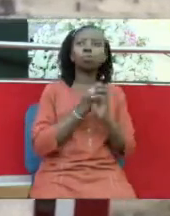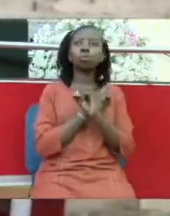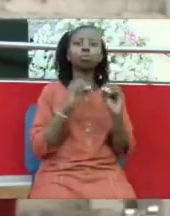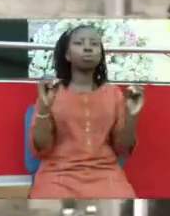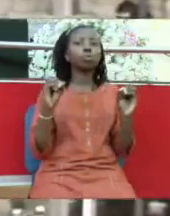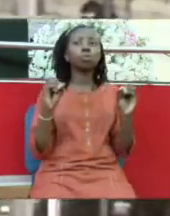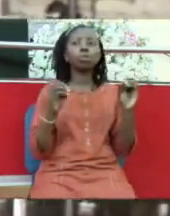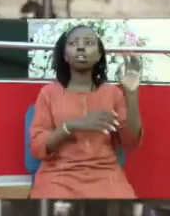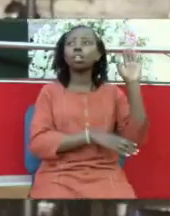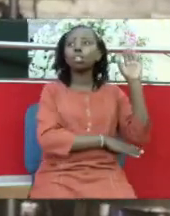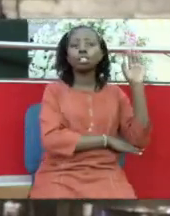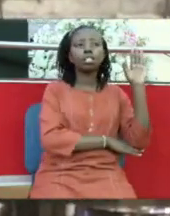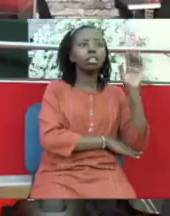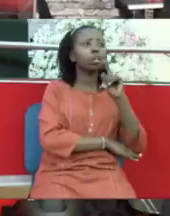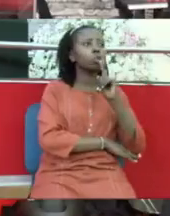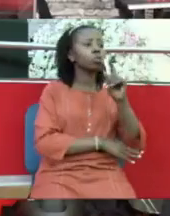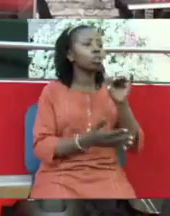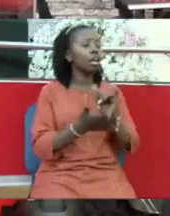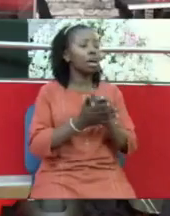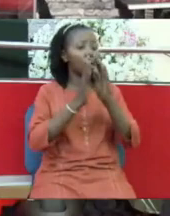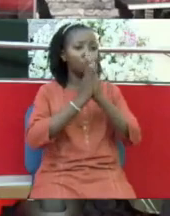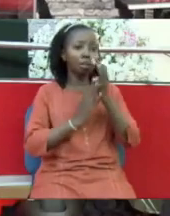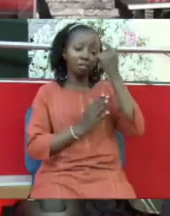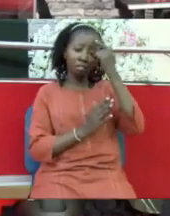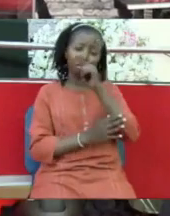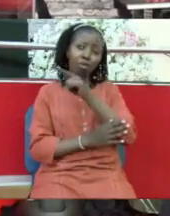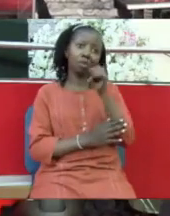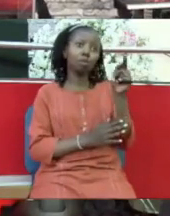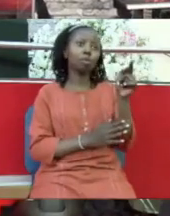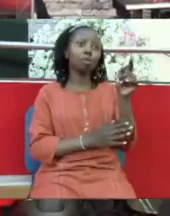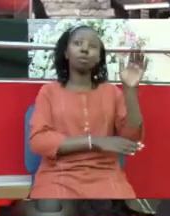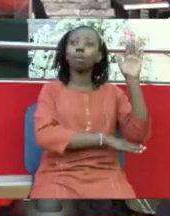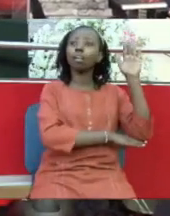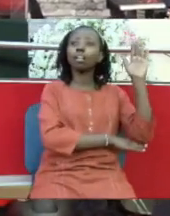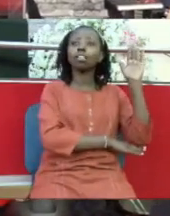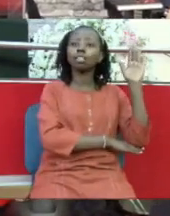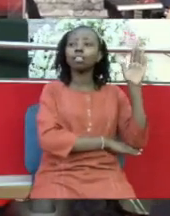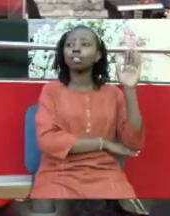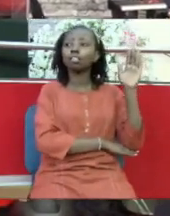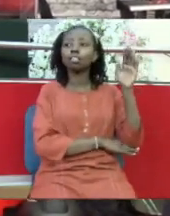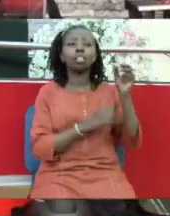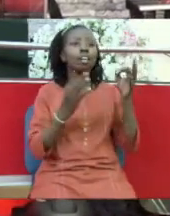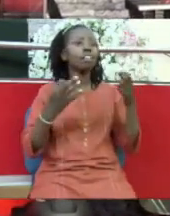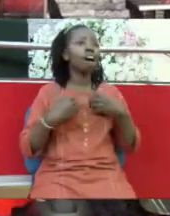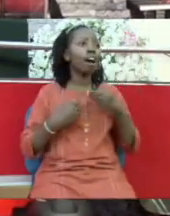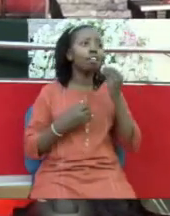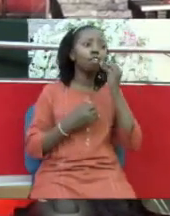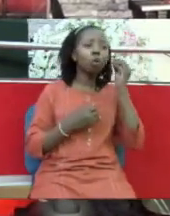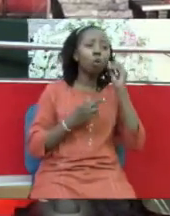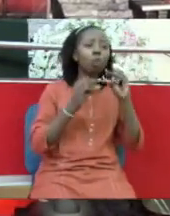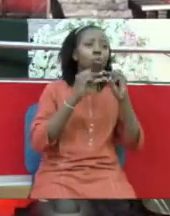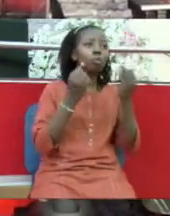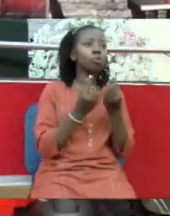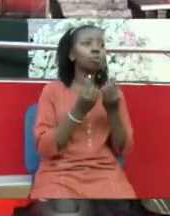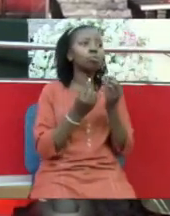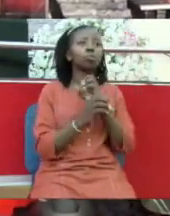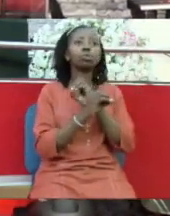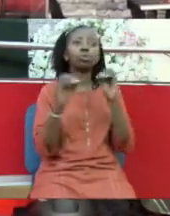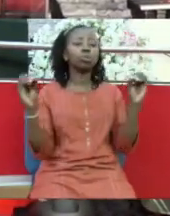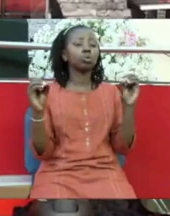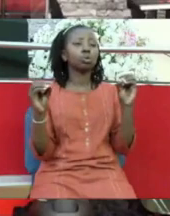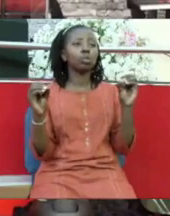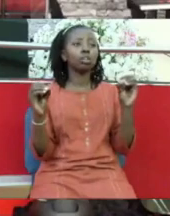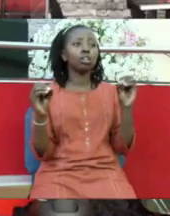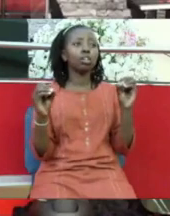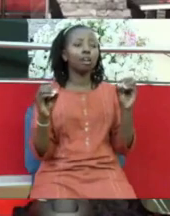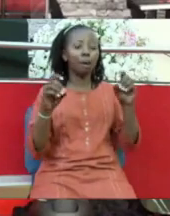raise your hand so that I pray for you. Raise your hand so I pray for you. You need to remain connected.